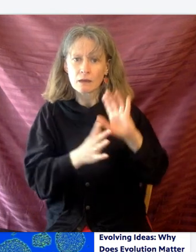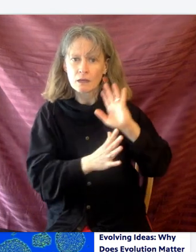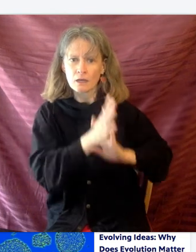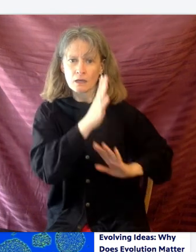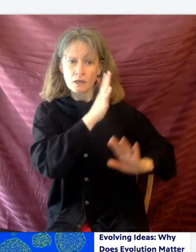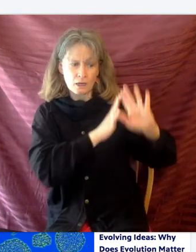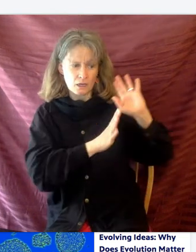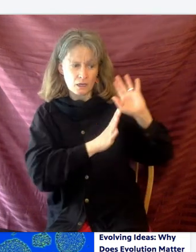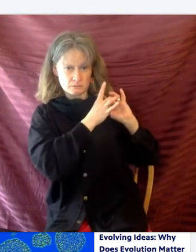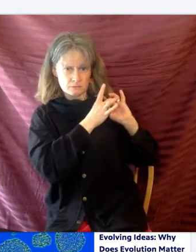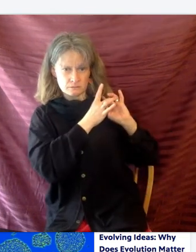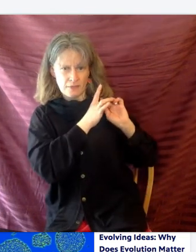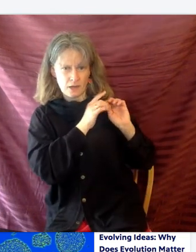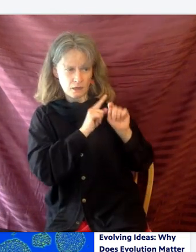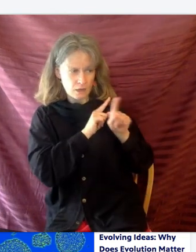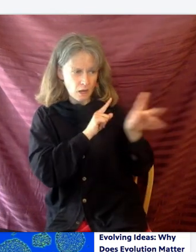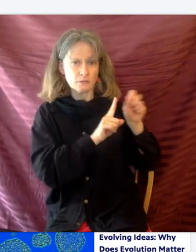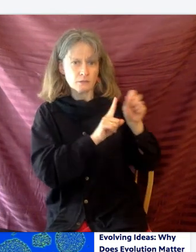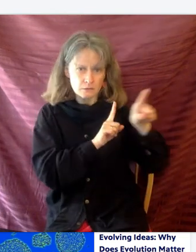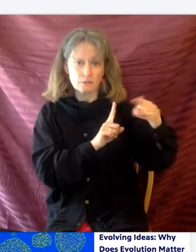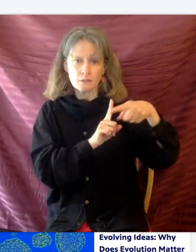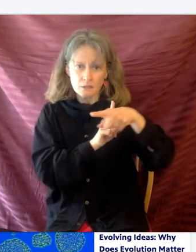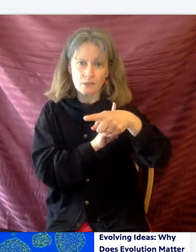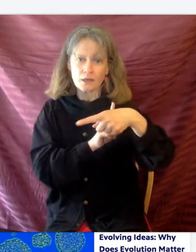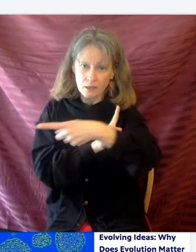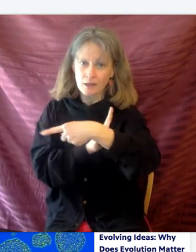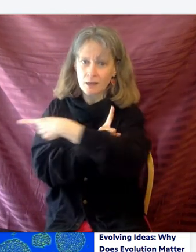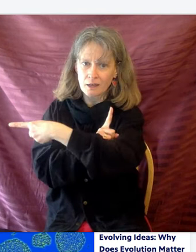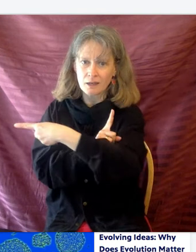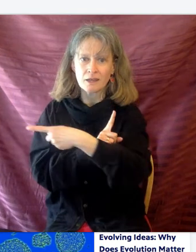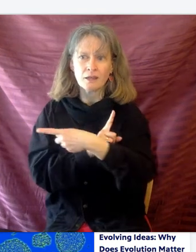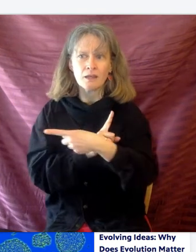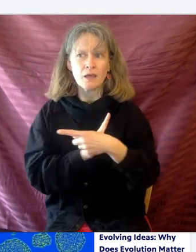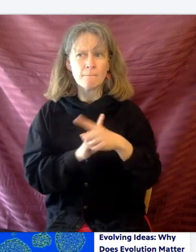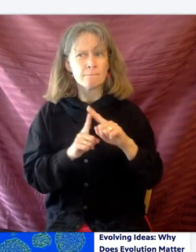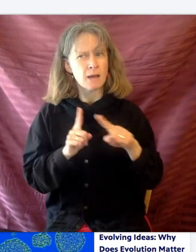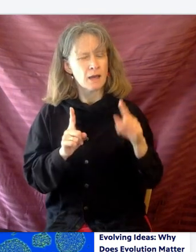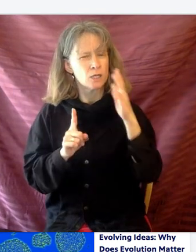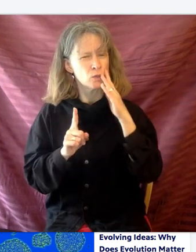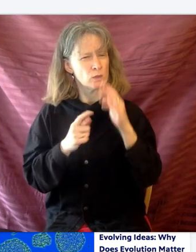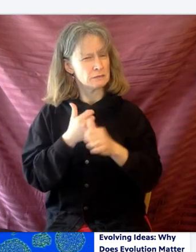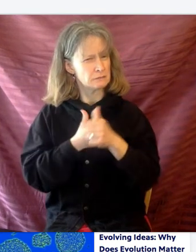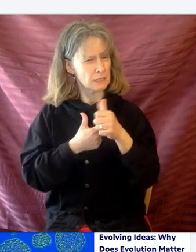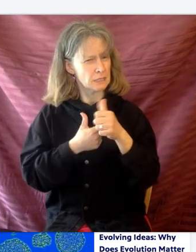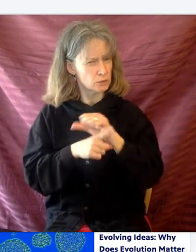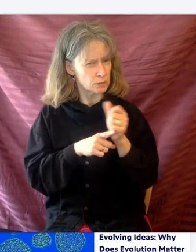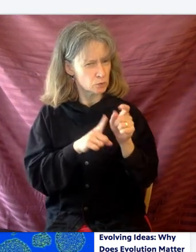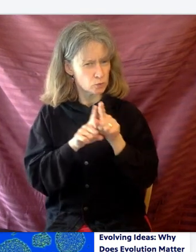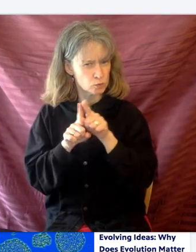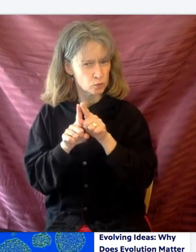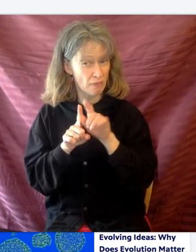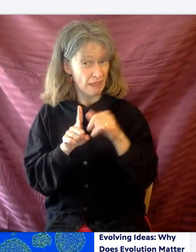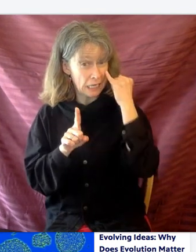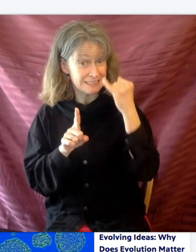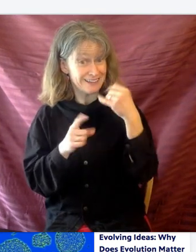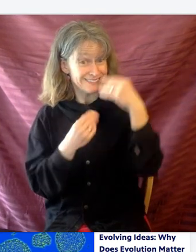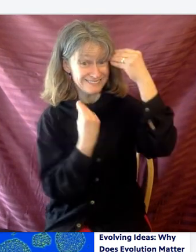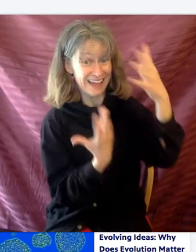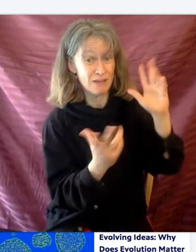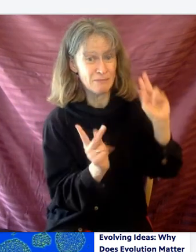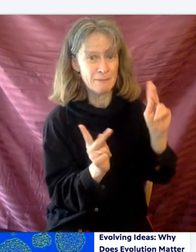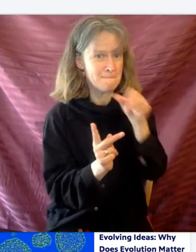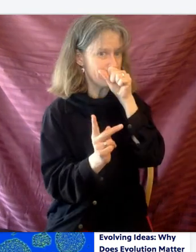escaped. But he also knew he was in dangerous waters. He rarely shared his thoughts with others, but his